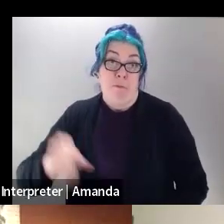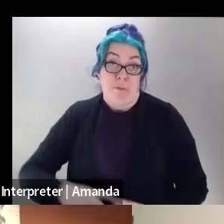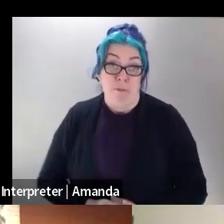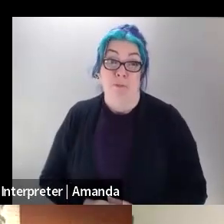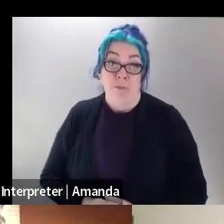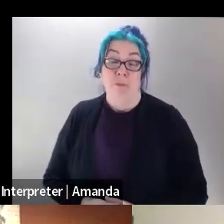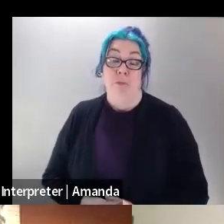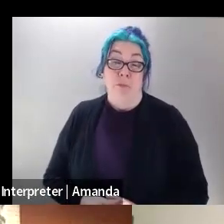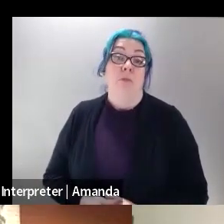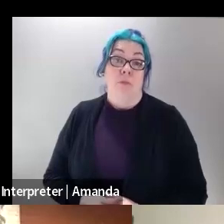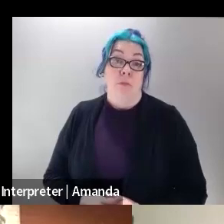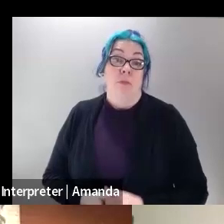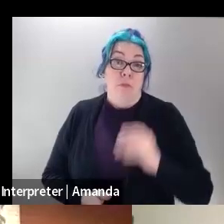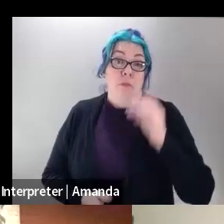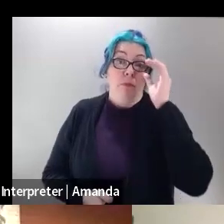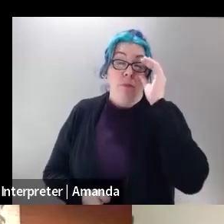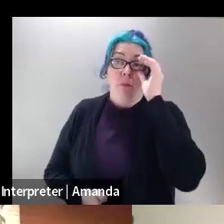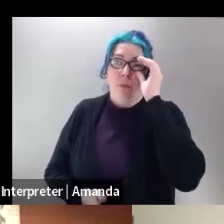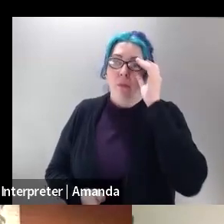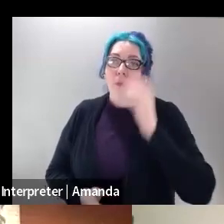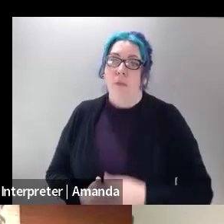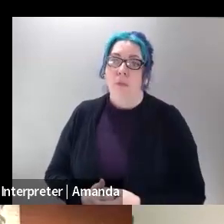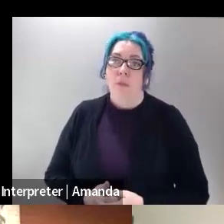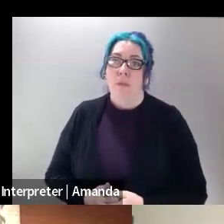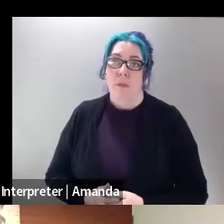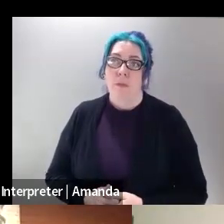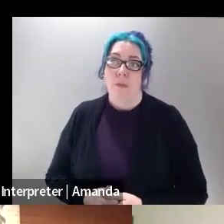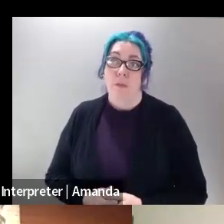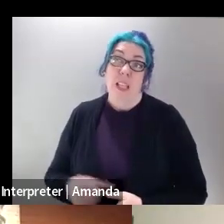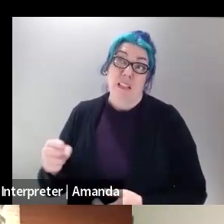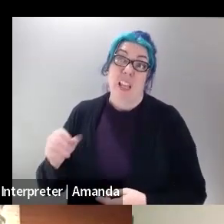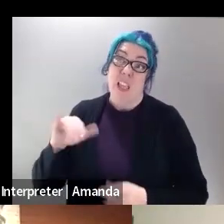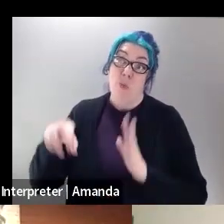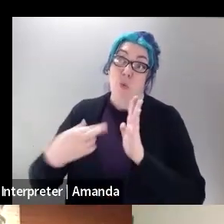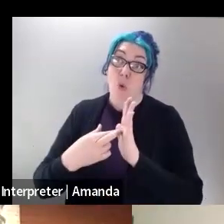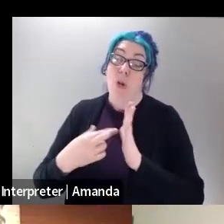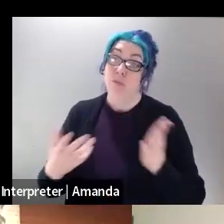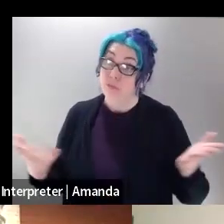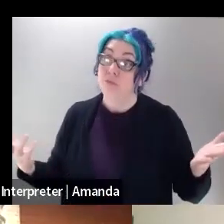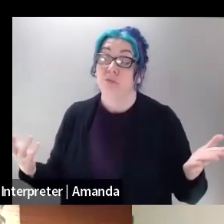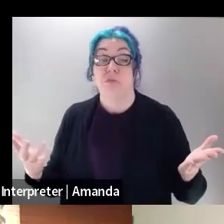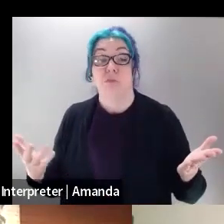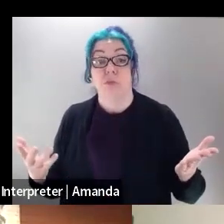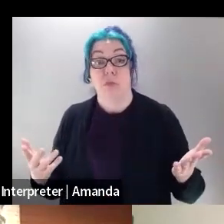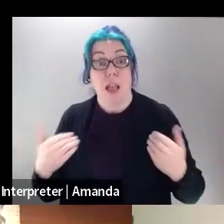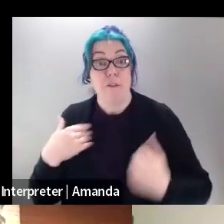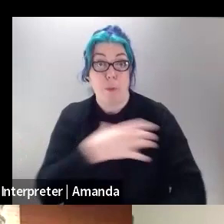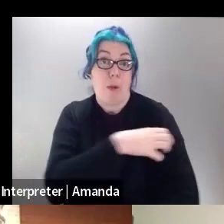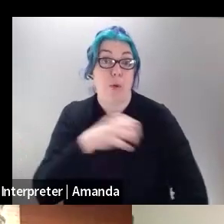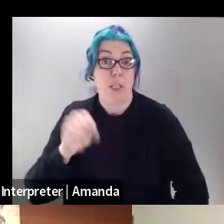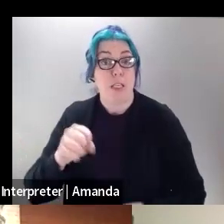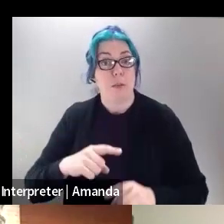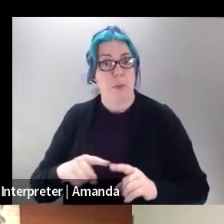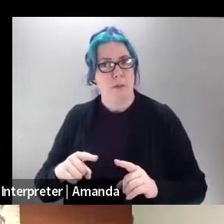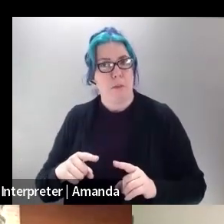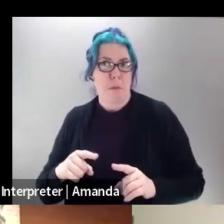I do have incredible power, I suppose, but I hope I'm using it for good. And I